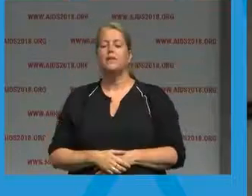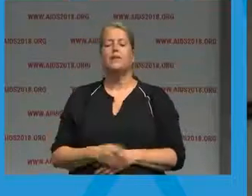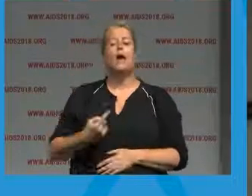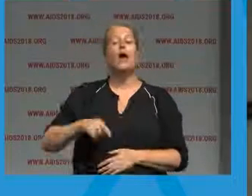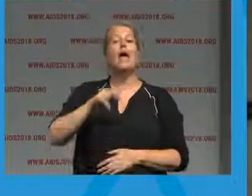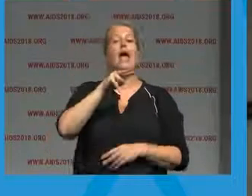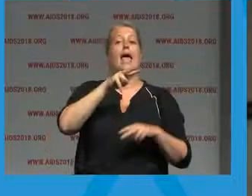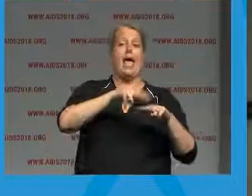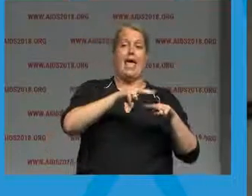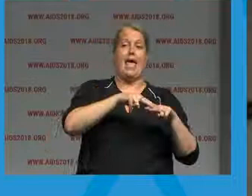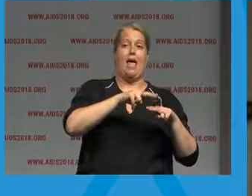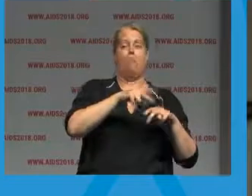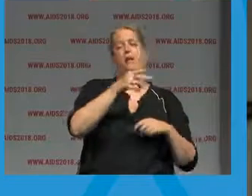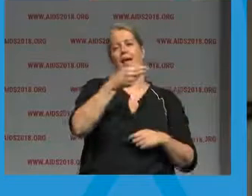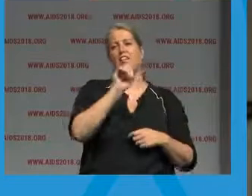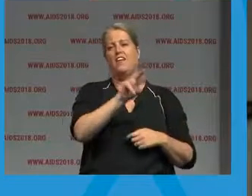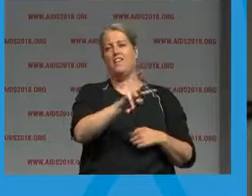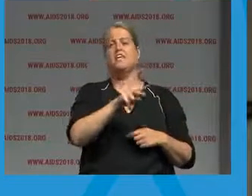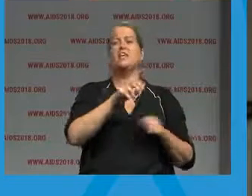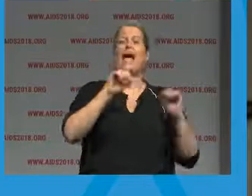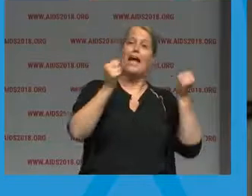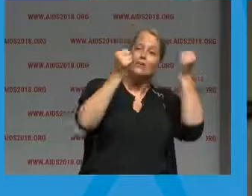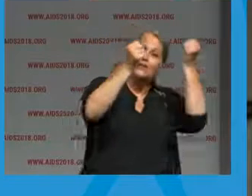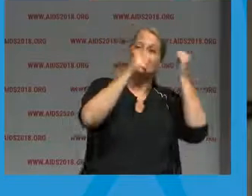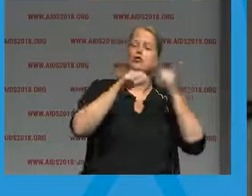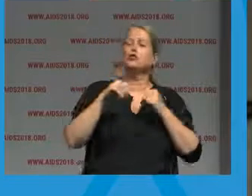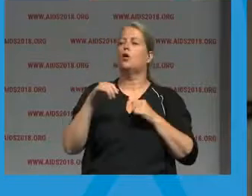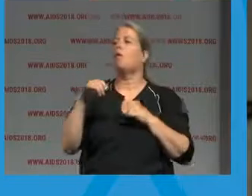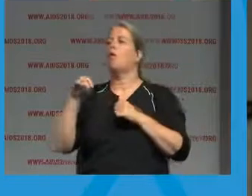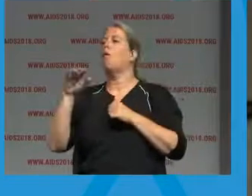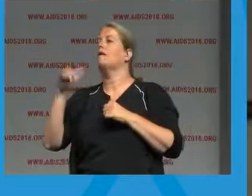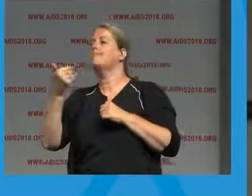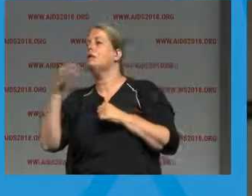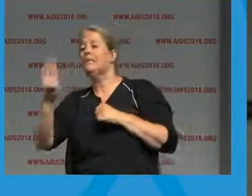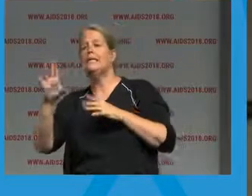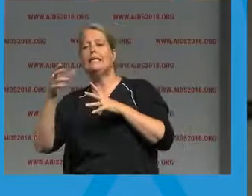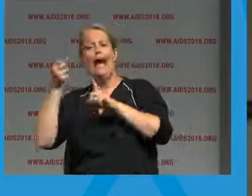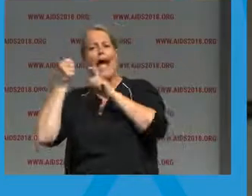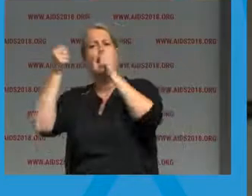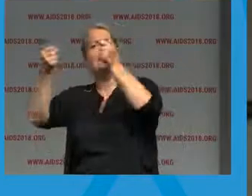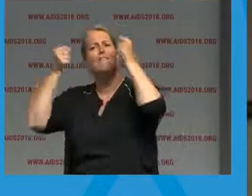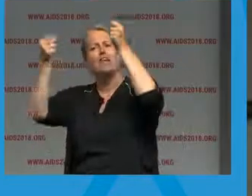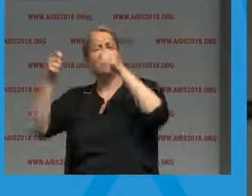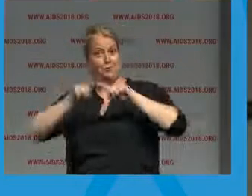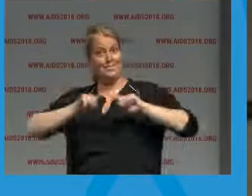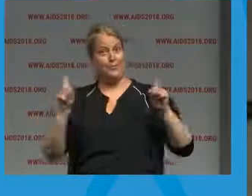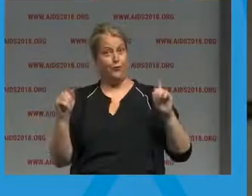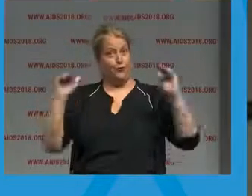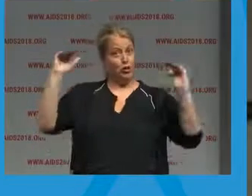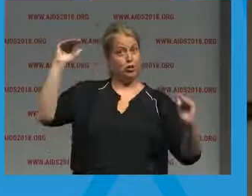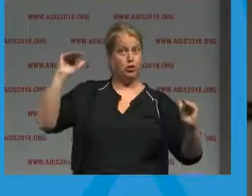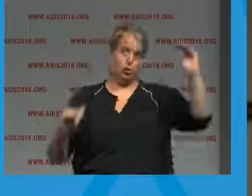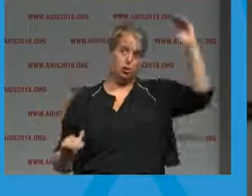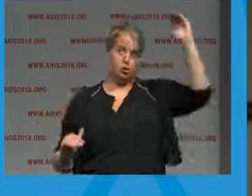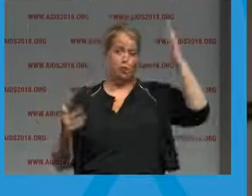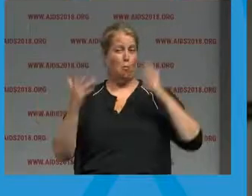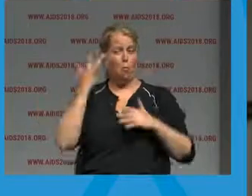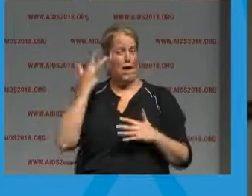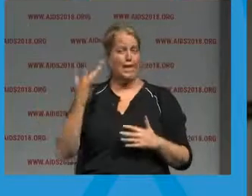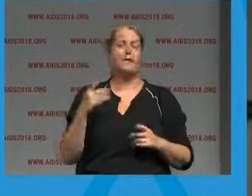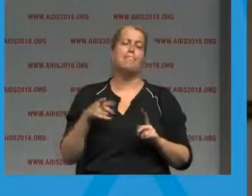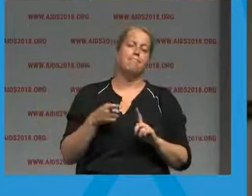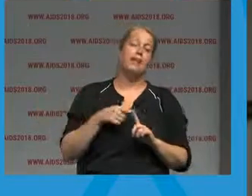HIV activism and TB activism, why is it different? I think on top of what David just mentioned, there's also the issue